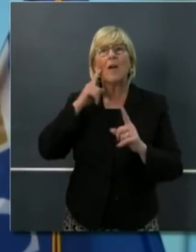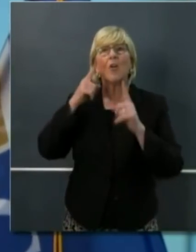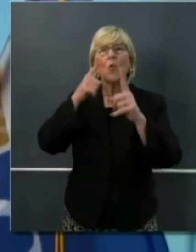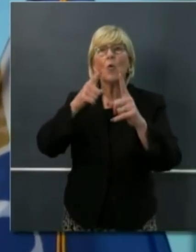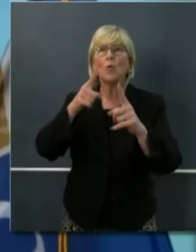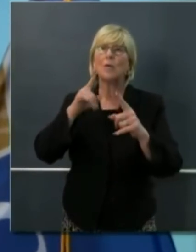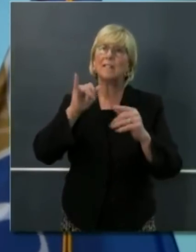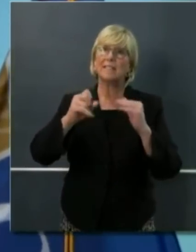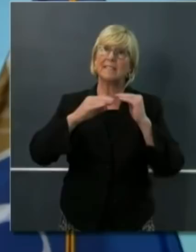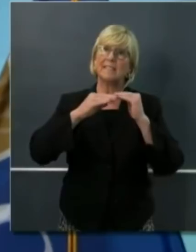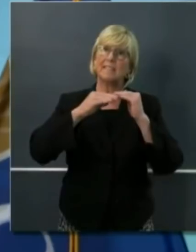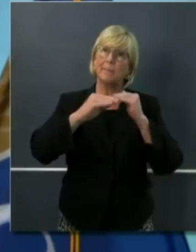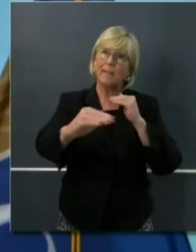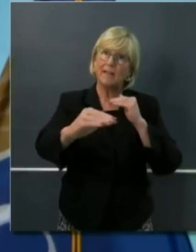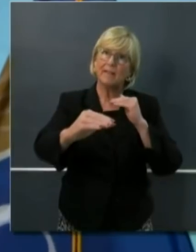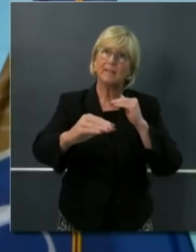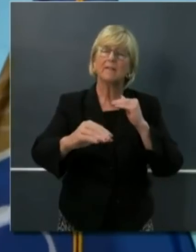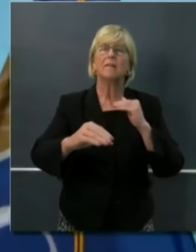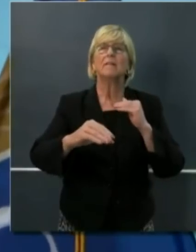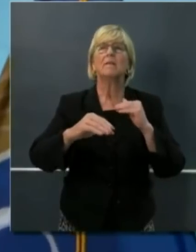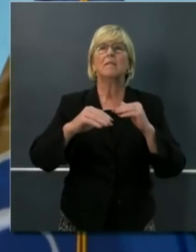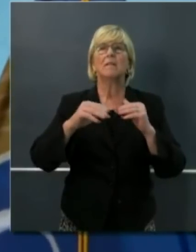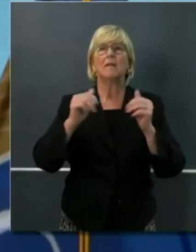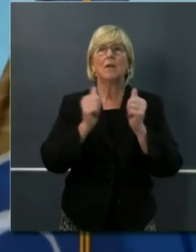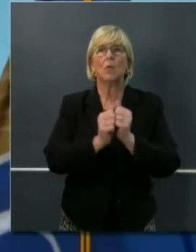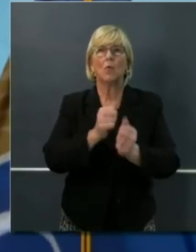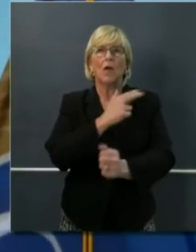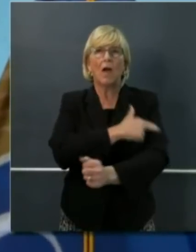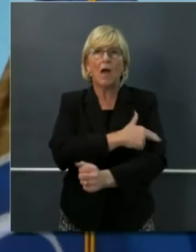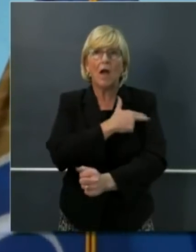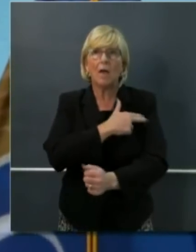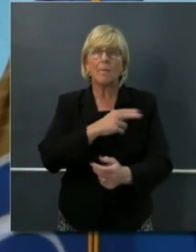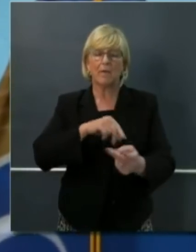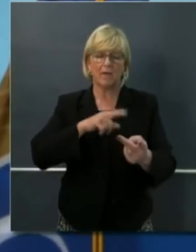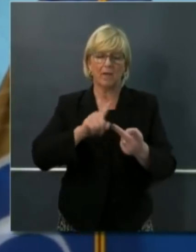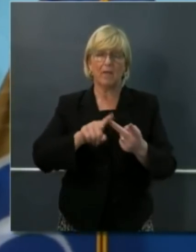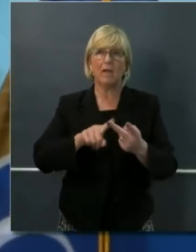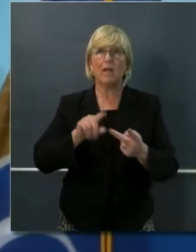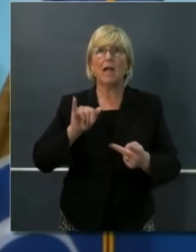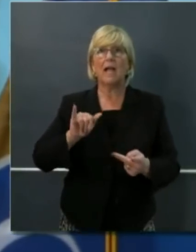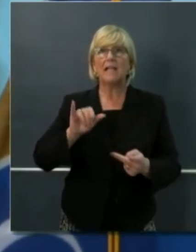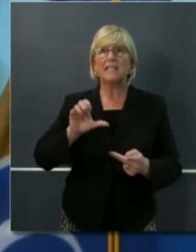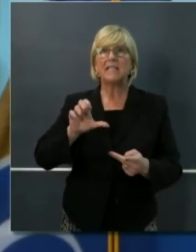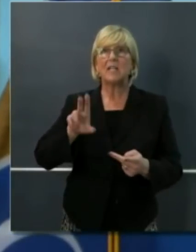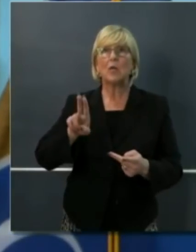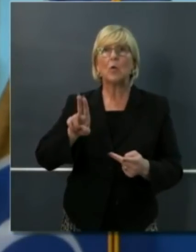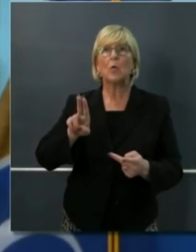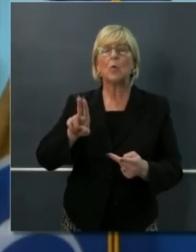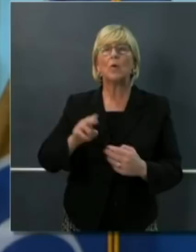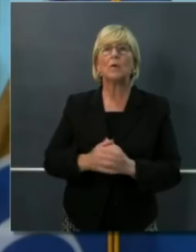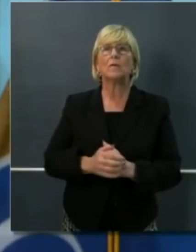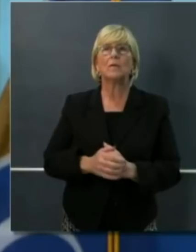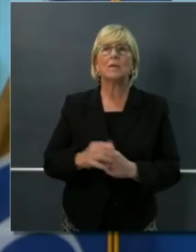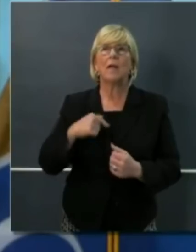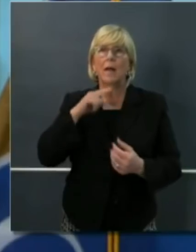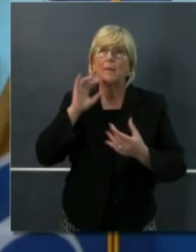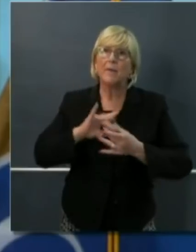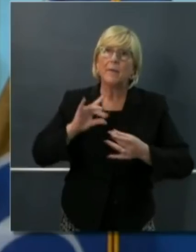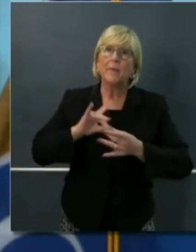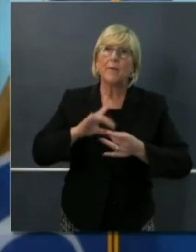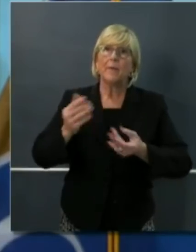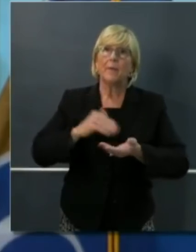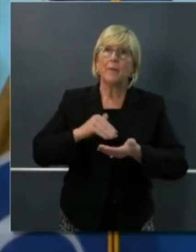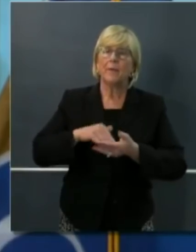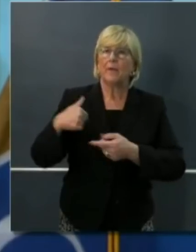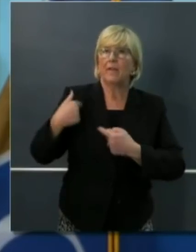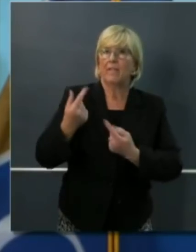indicators show stability, particularly in hospitalization numbers and ICU numbers. I've been commenting the last few days,